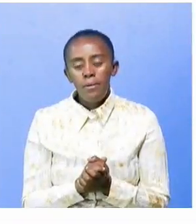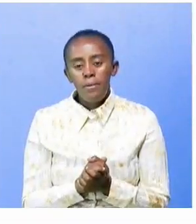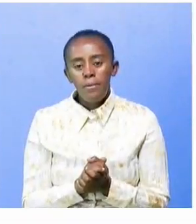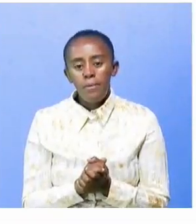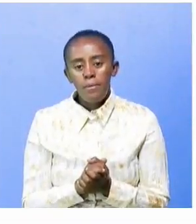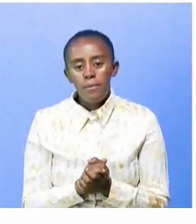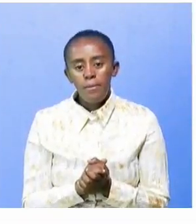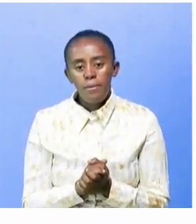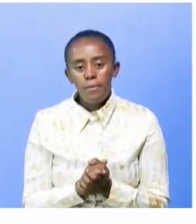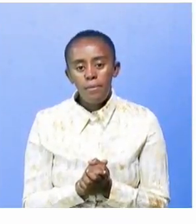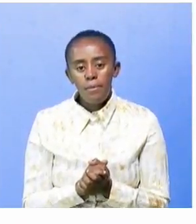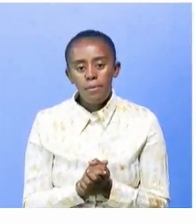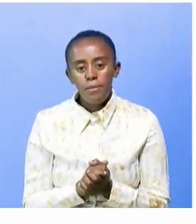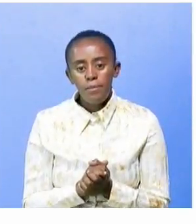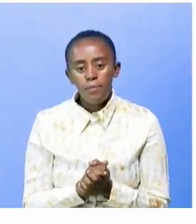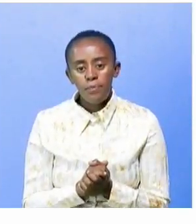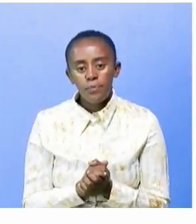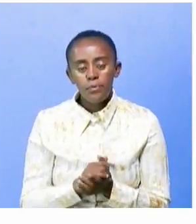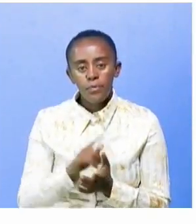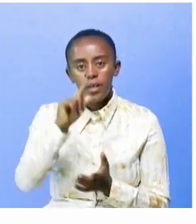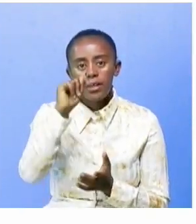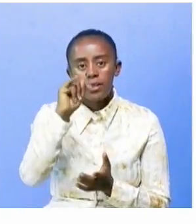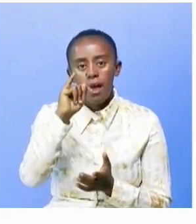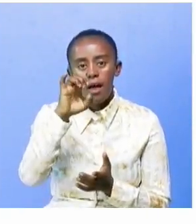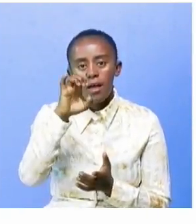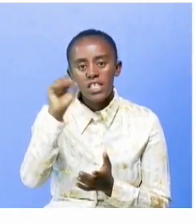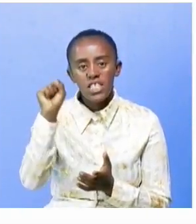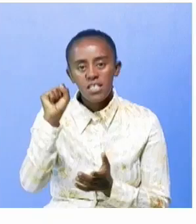Number 5, ties.